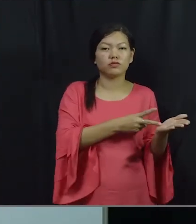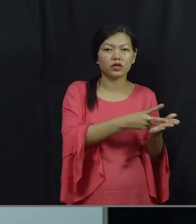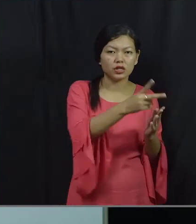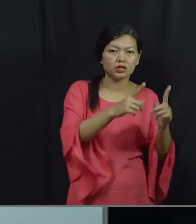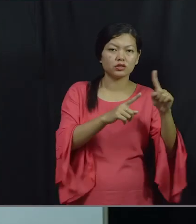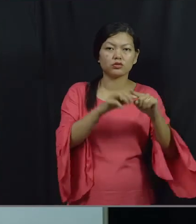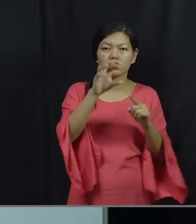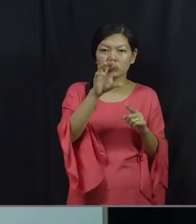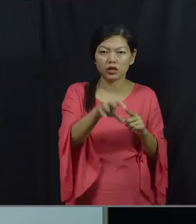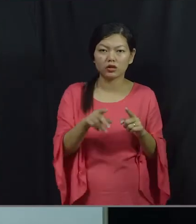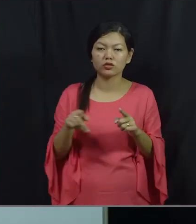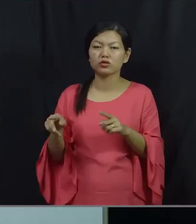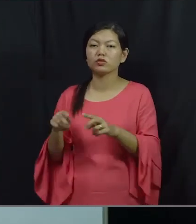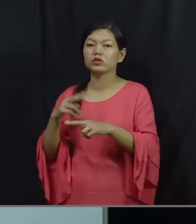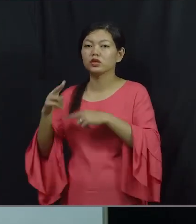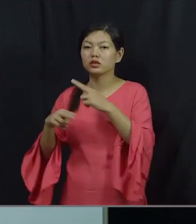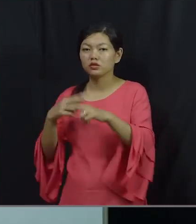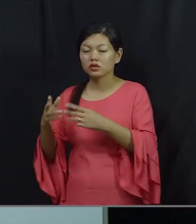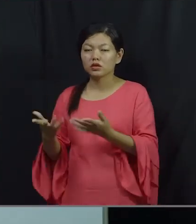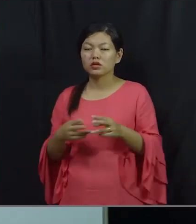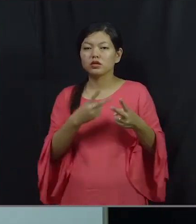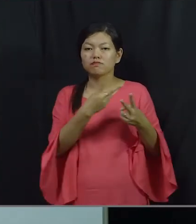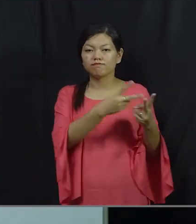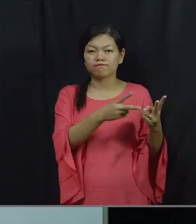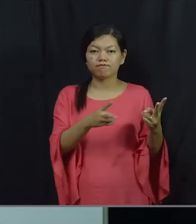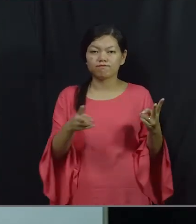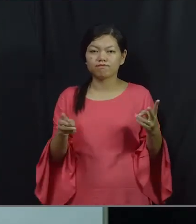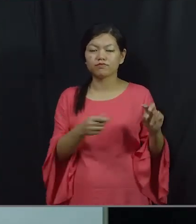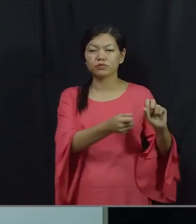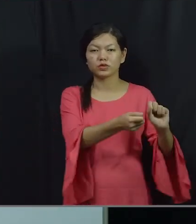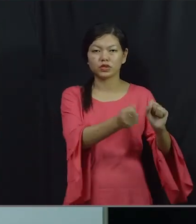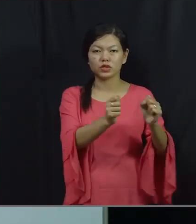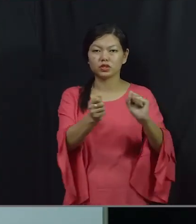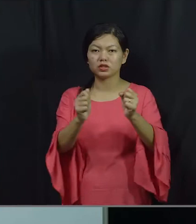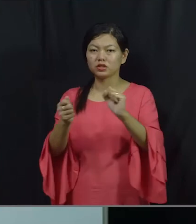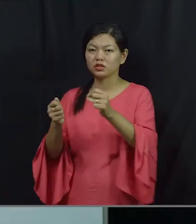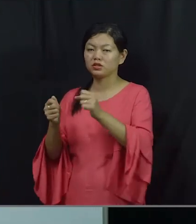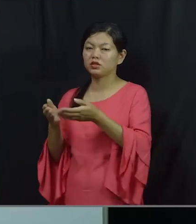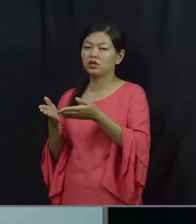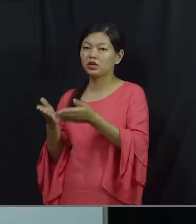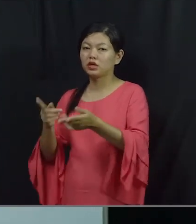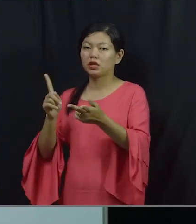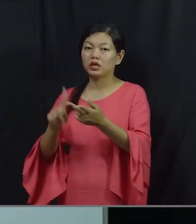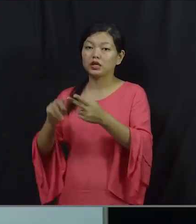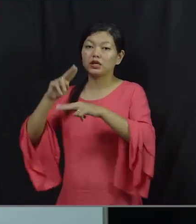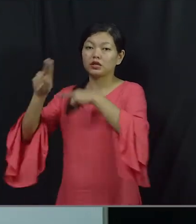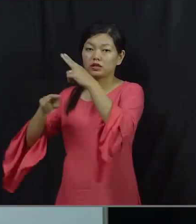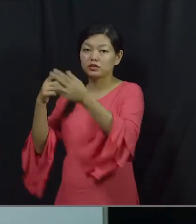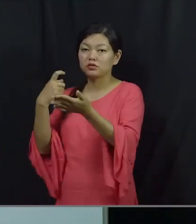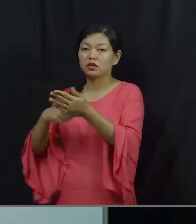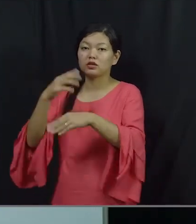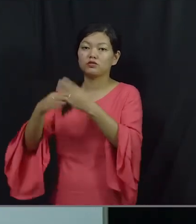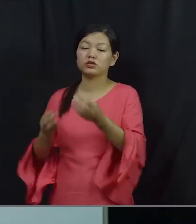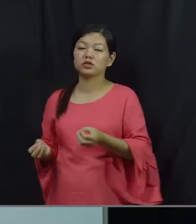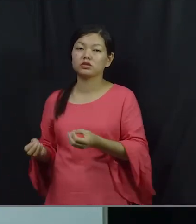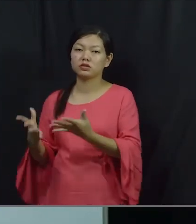its momentum only after independence, okay. So that was the industrial revolution stage. Now coming to the last